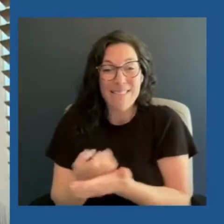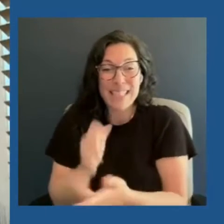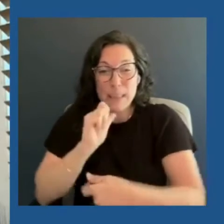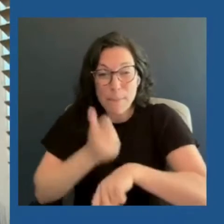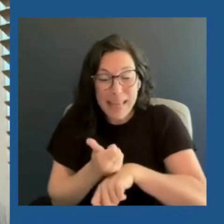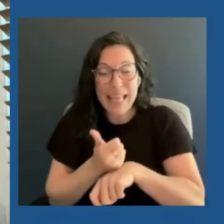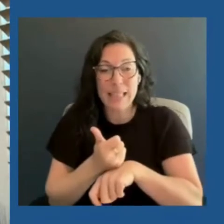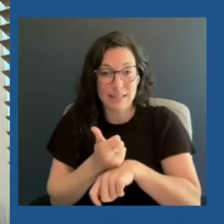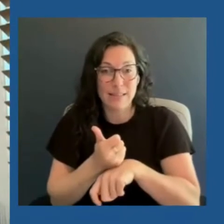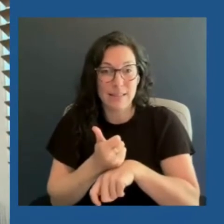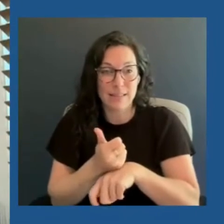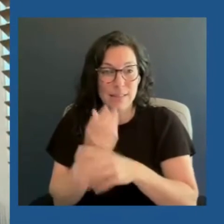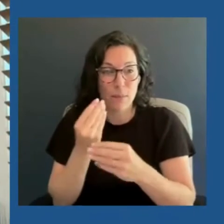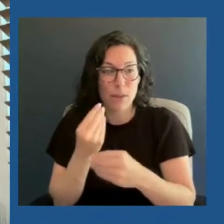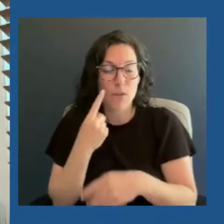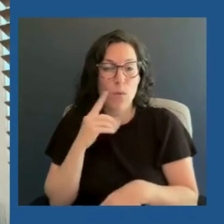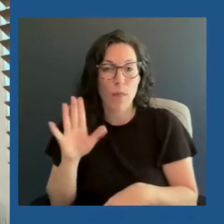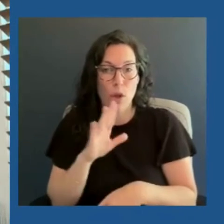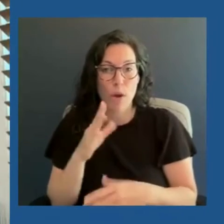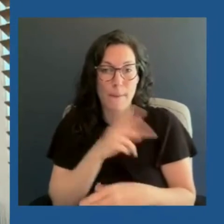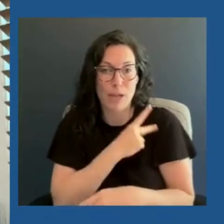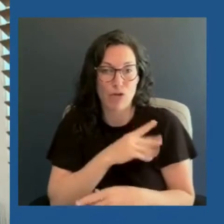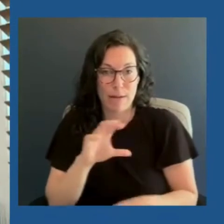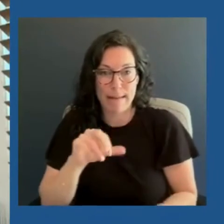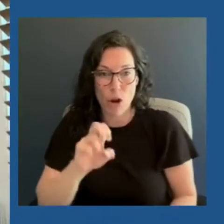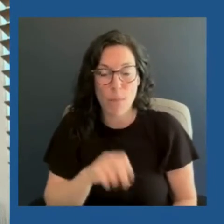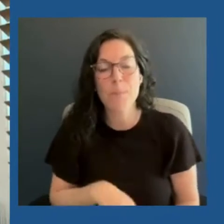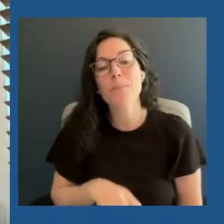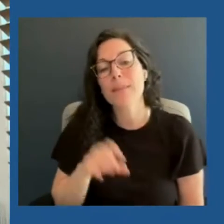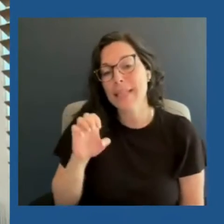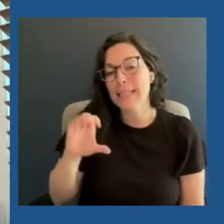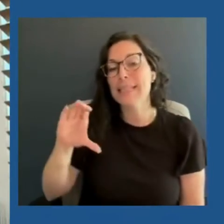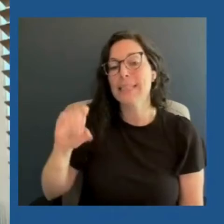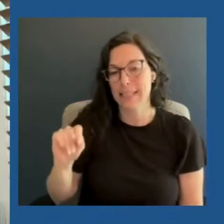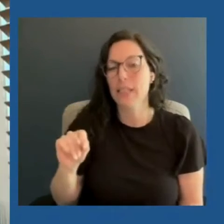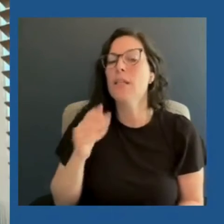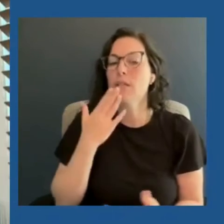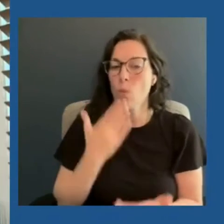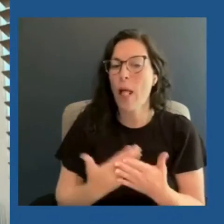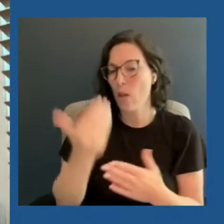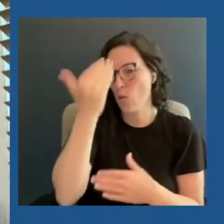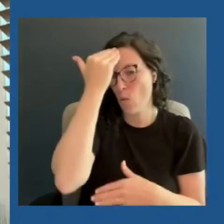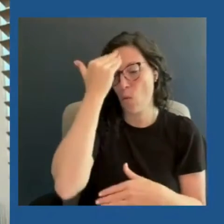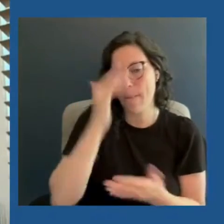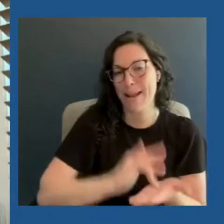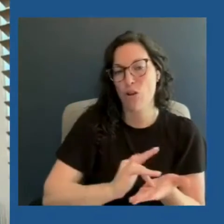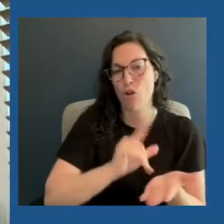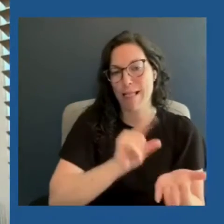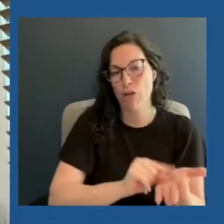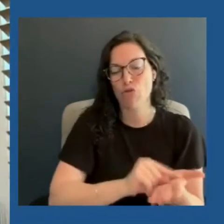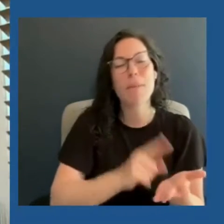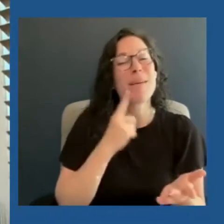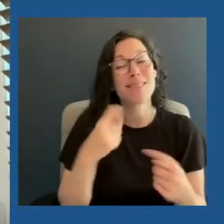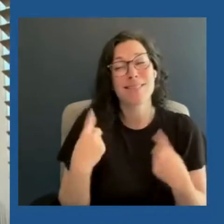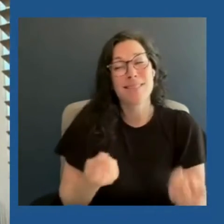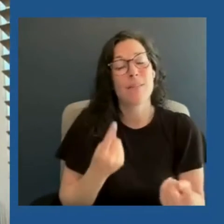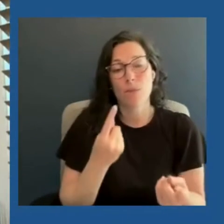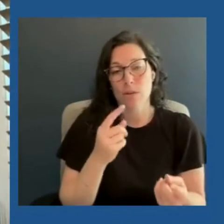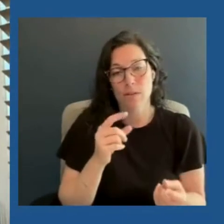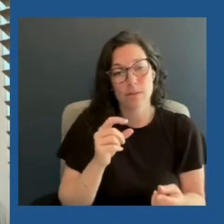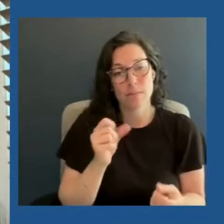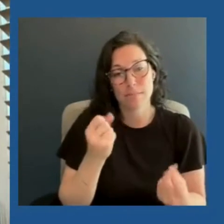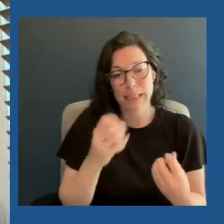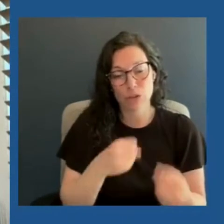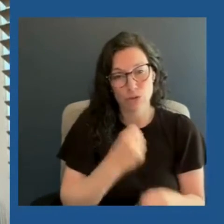of ECT, this is well known in the medical literature. Since it's been around for decades, TMS has been around